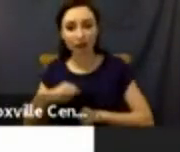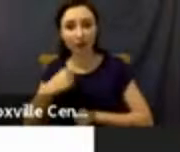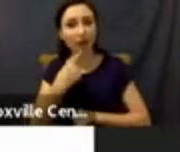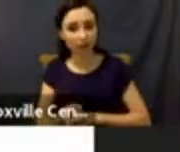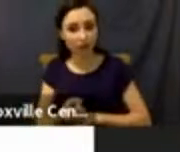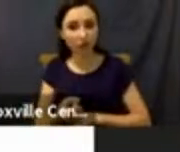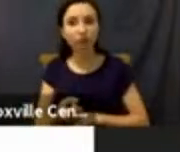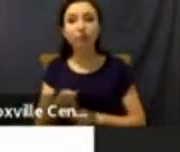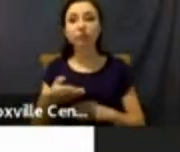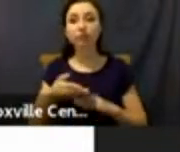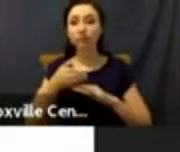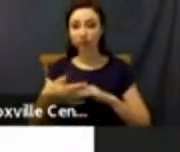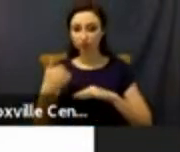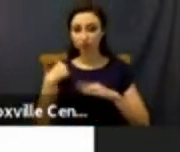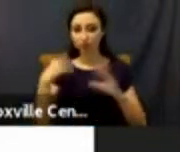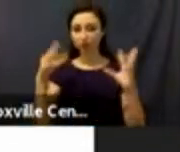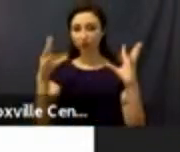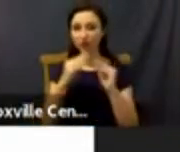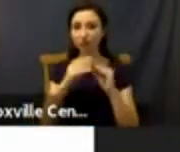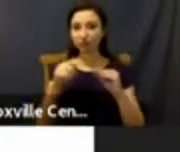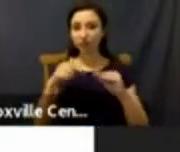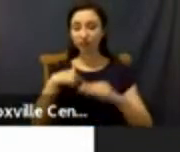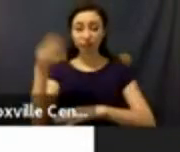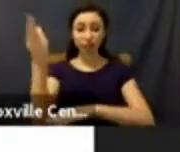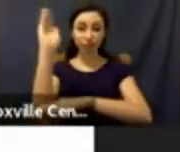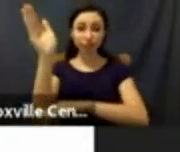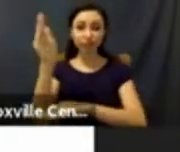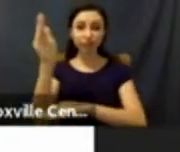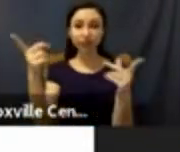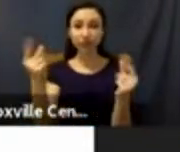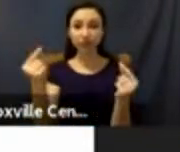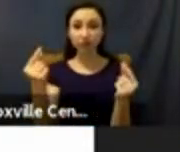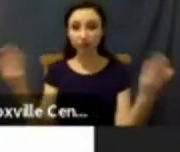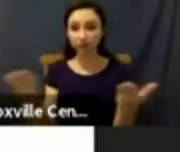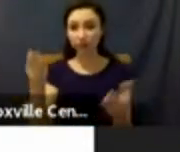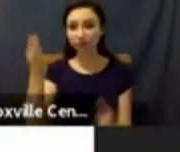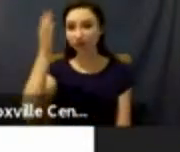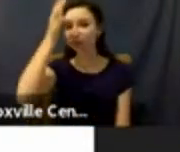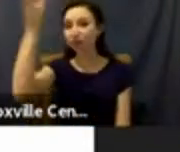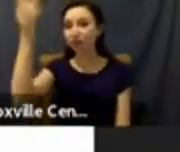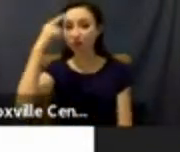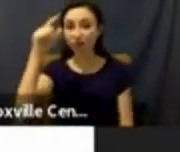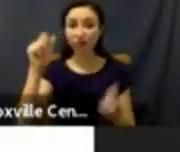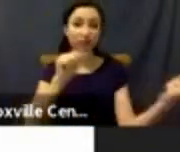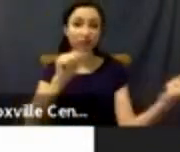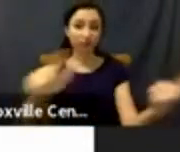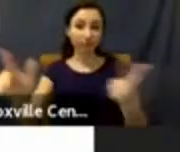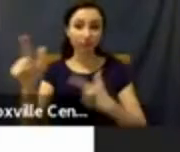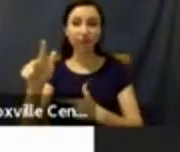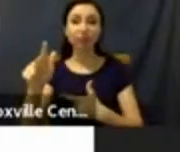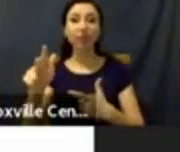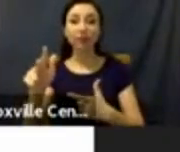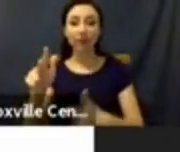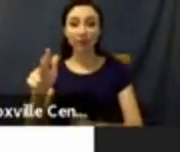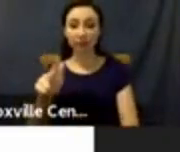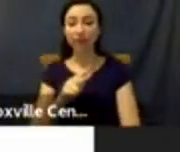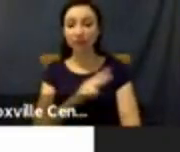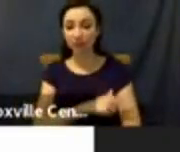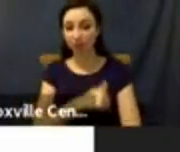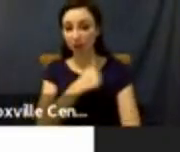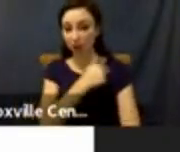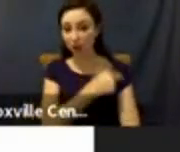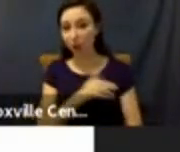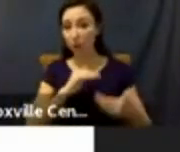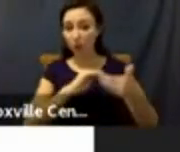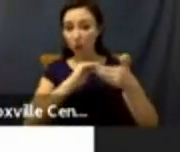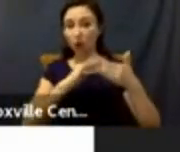meeting, I presented what we were doing here conceptually to all of our hospital partners on one of our Wednesday calls,